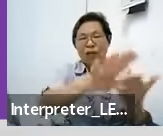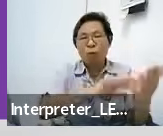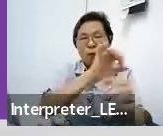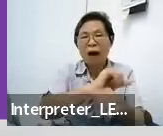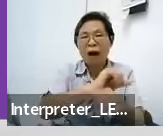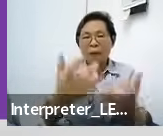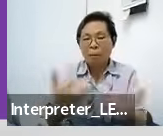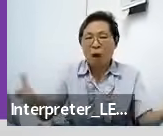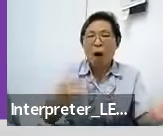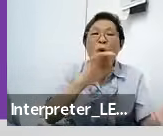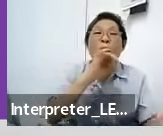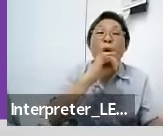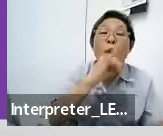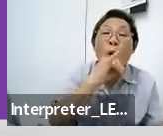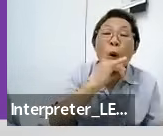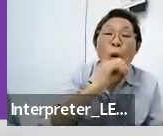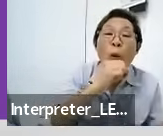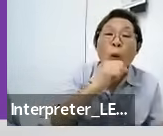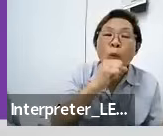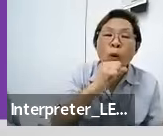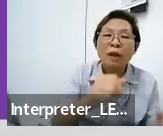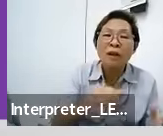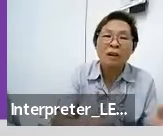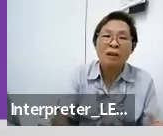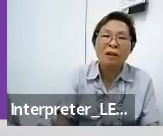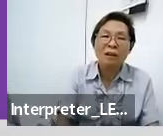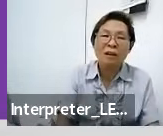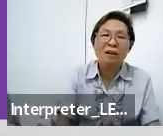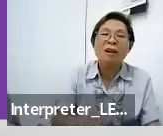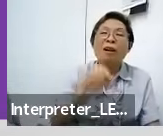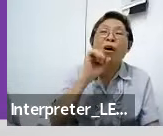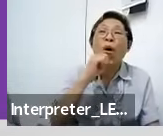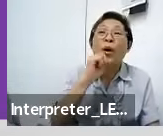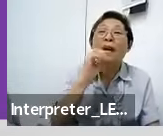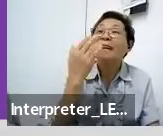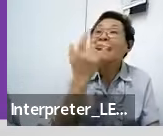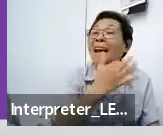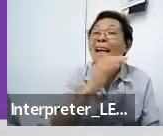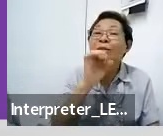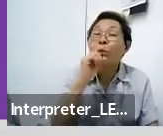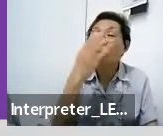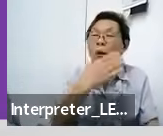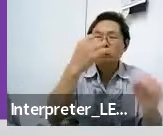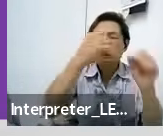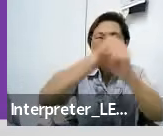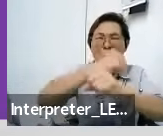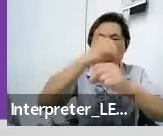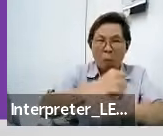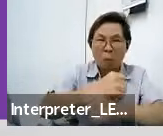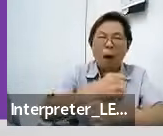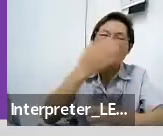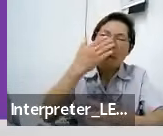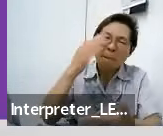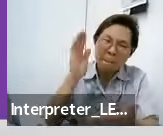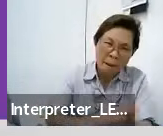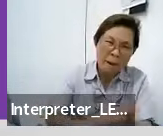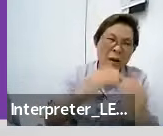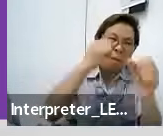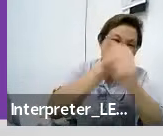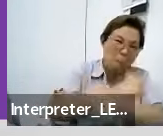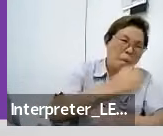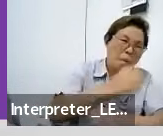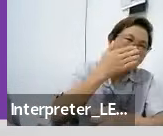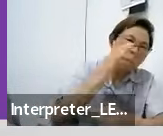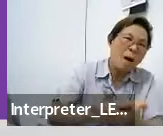column and the purple column, and we can see that those orange column are probably challenges which are affecting the teachers